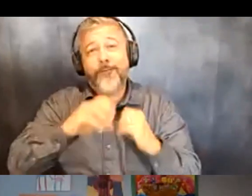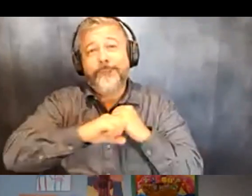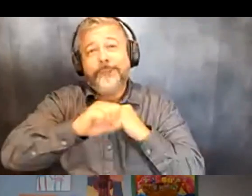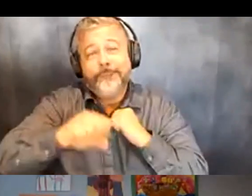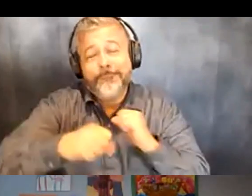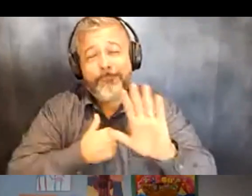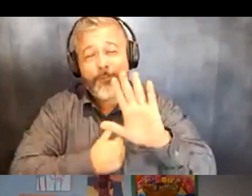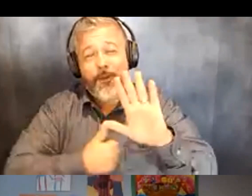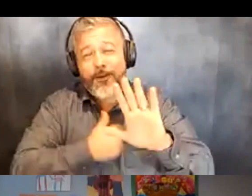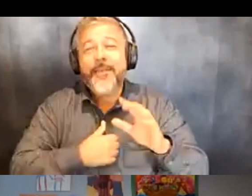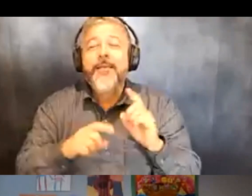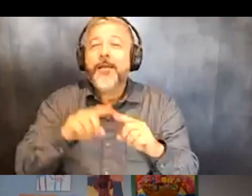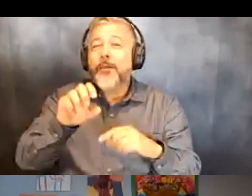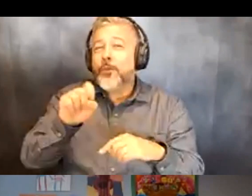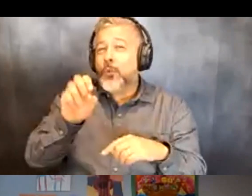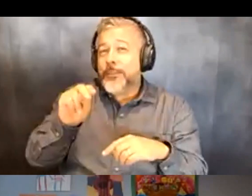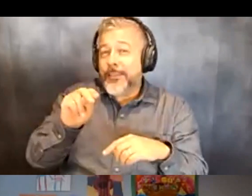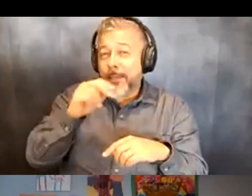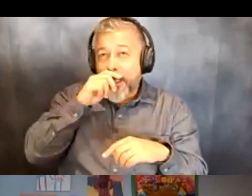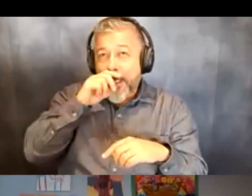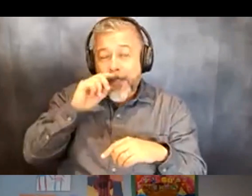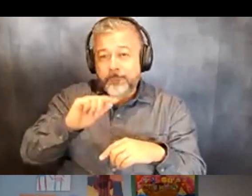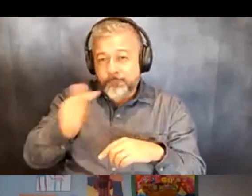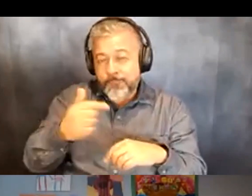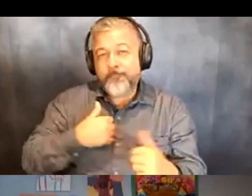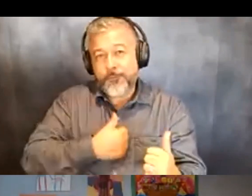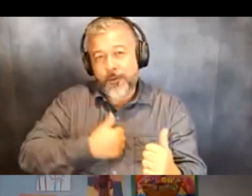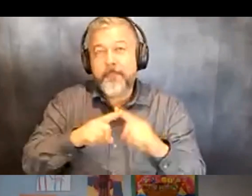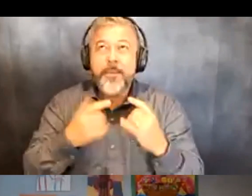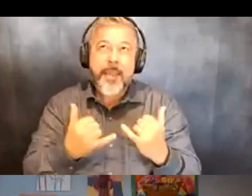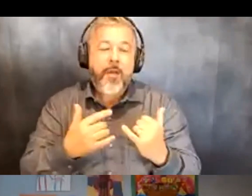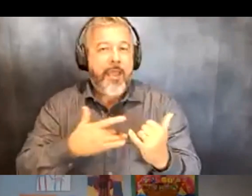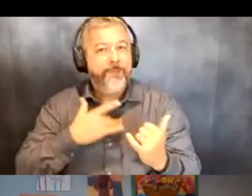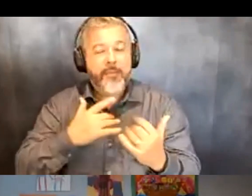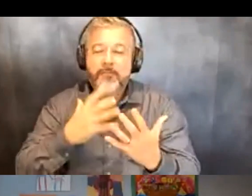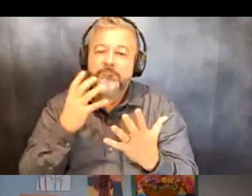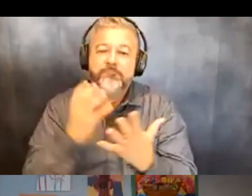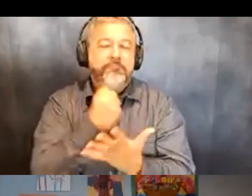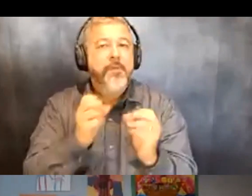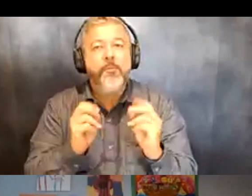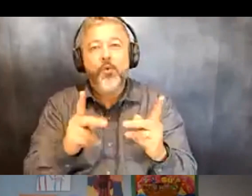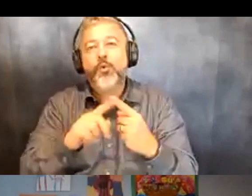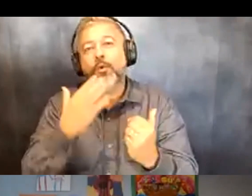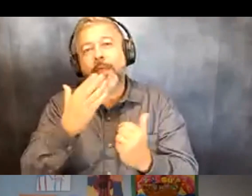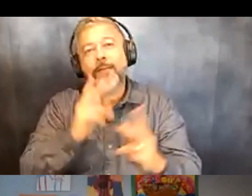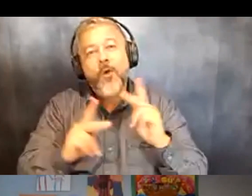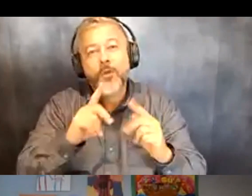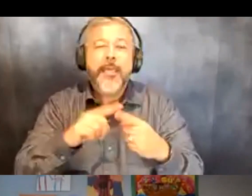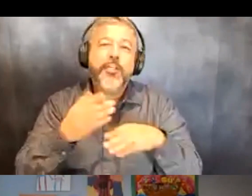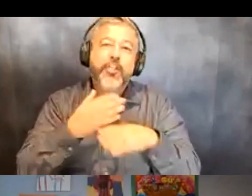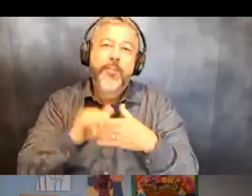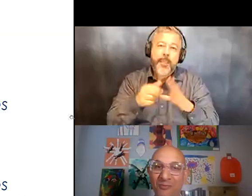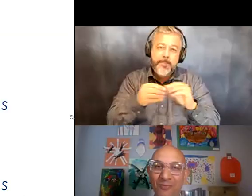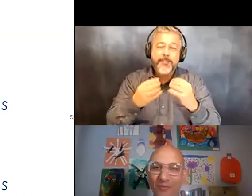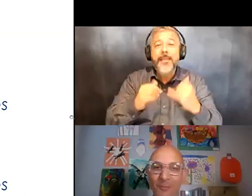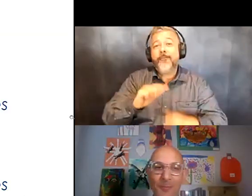little longer than even I bet you had hoped, but it's a real opportunity to just thank folks and share that message. So Darcy, I'll turn it